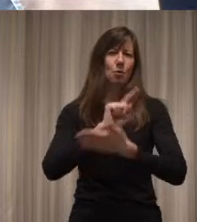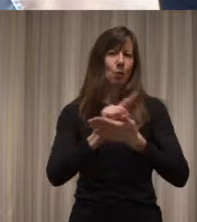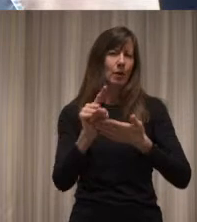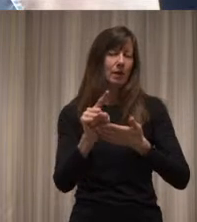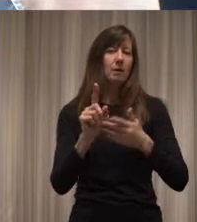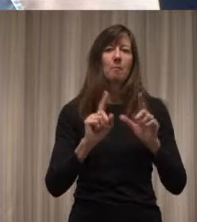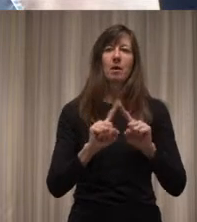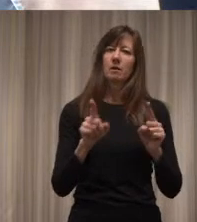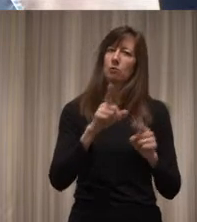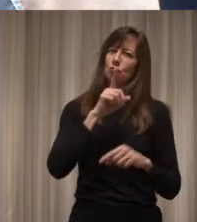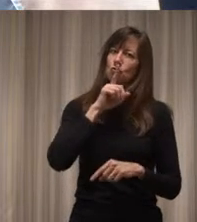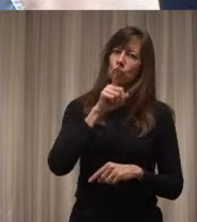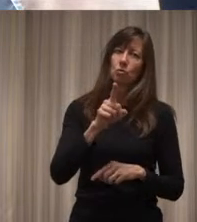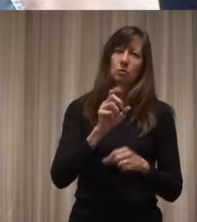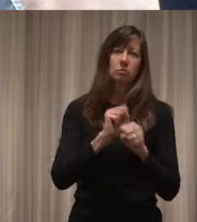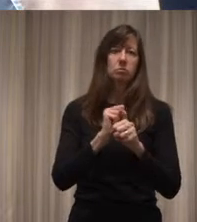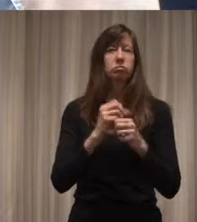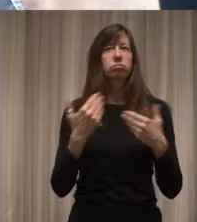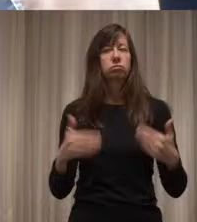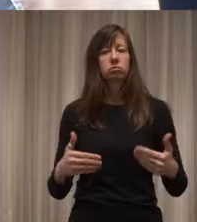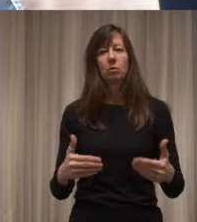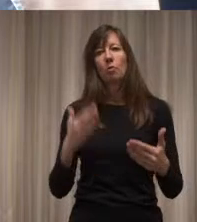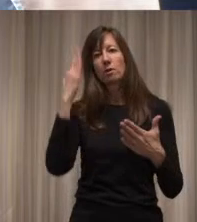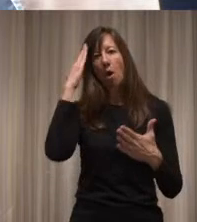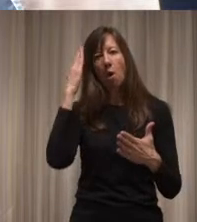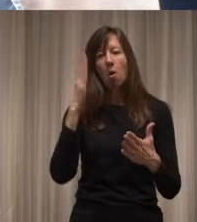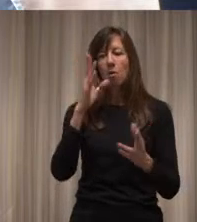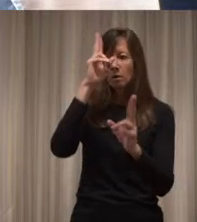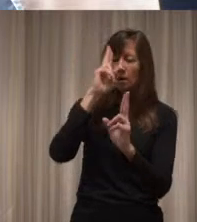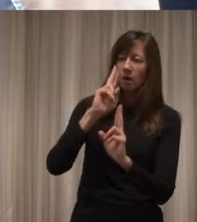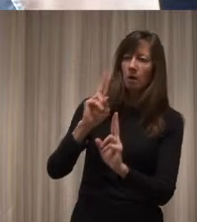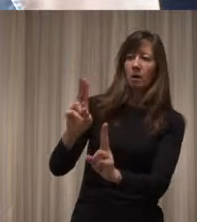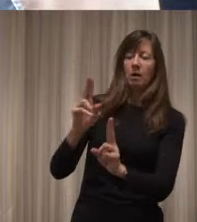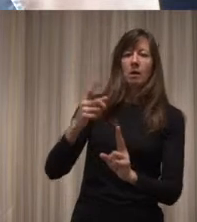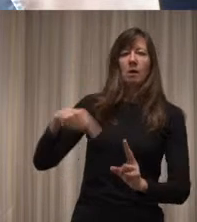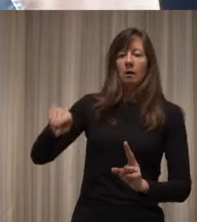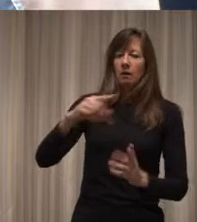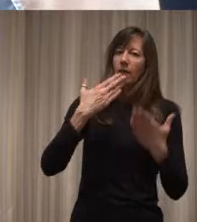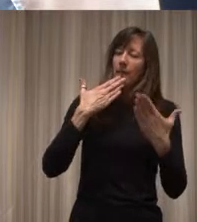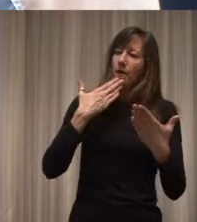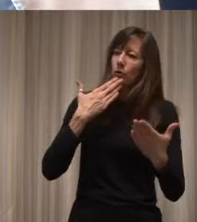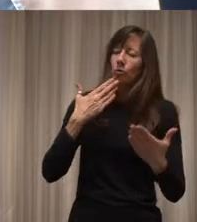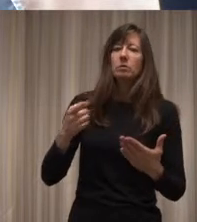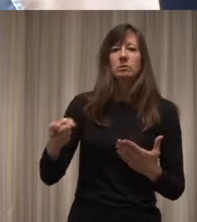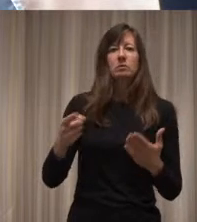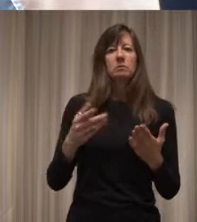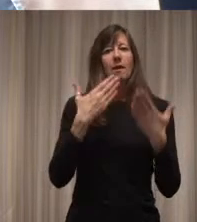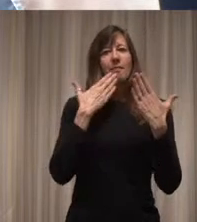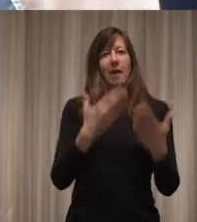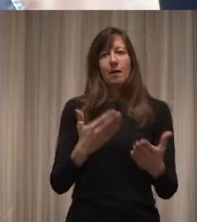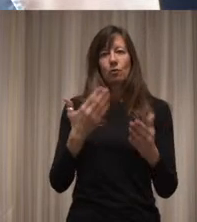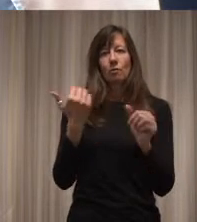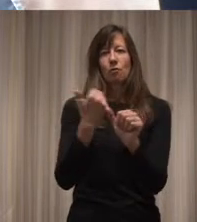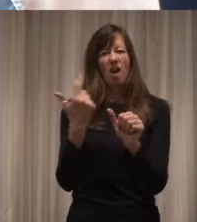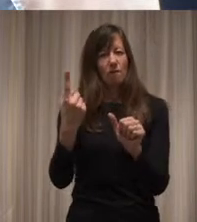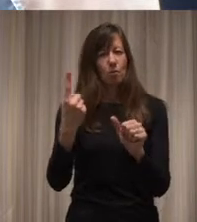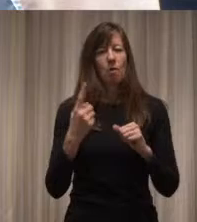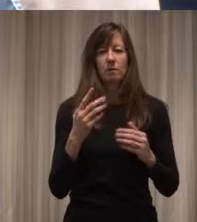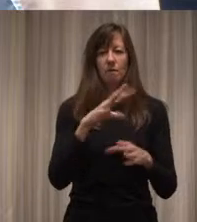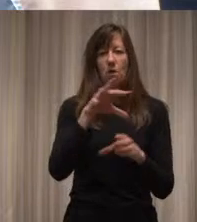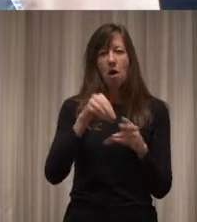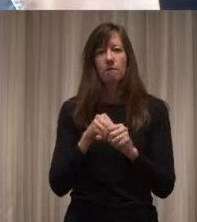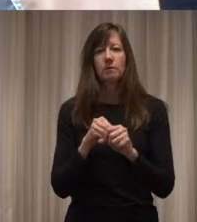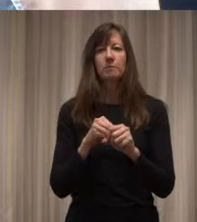thank you to you. Thank you to everyone that's been doing that throughout this. I can't wait until I can announce more and more people